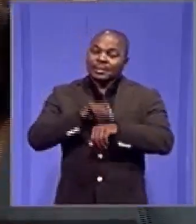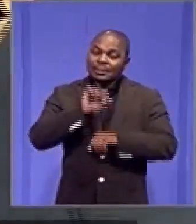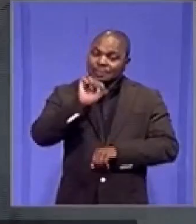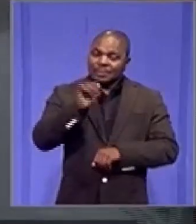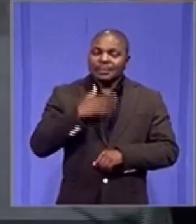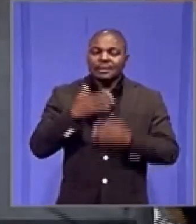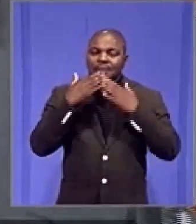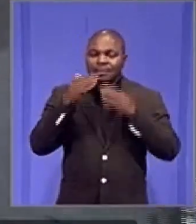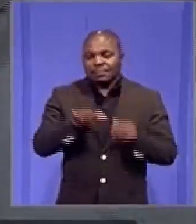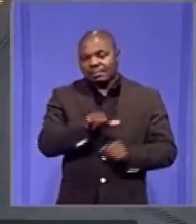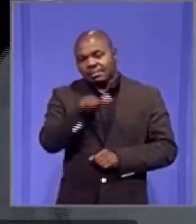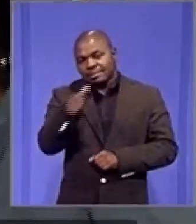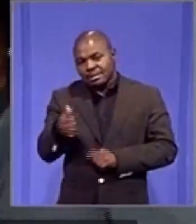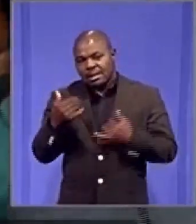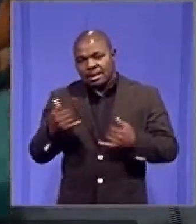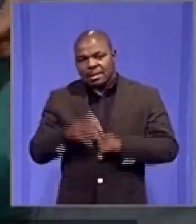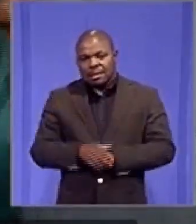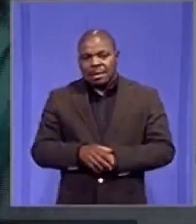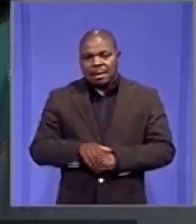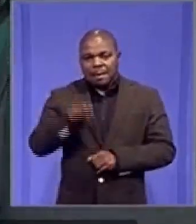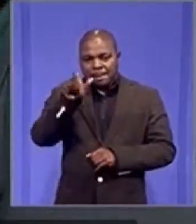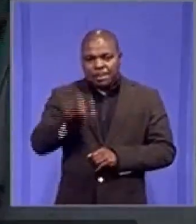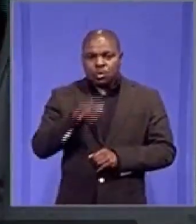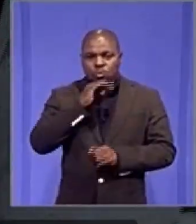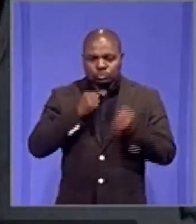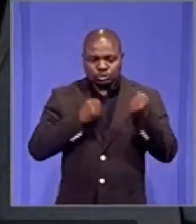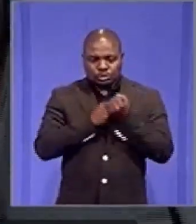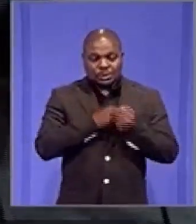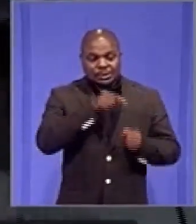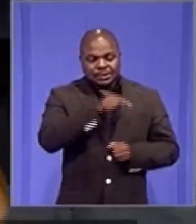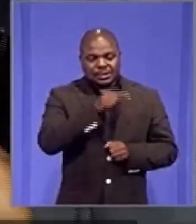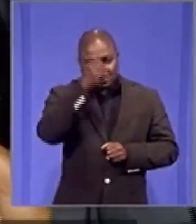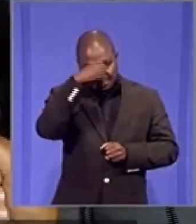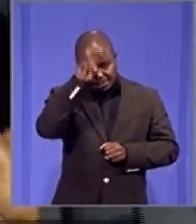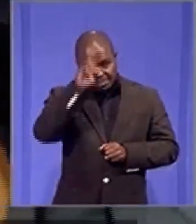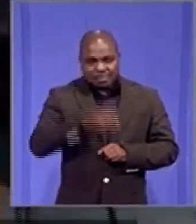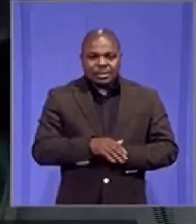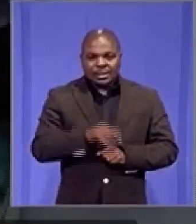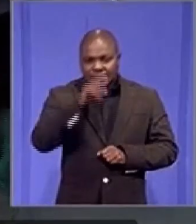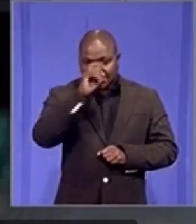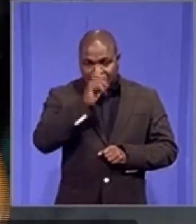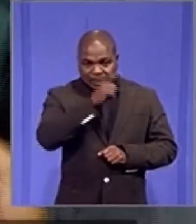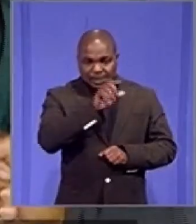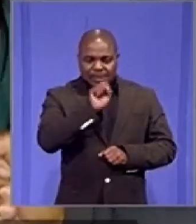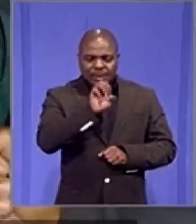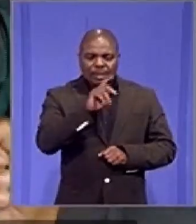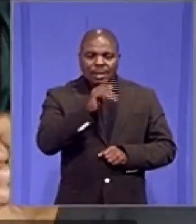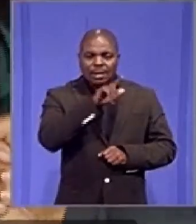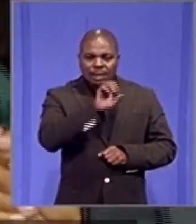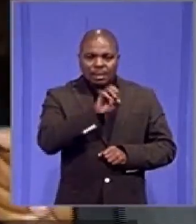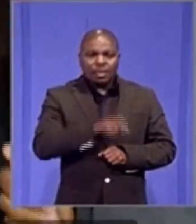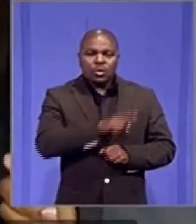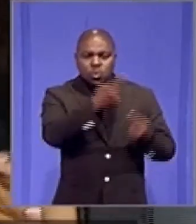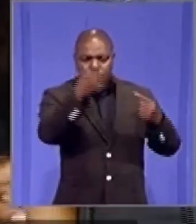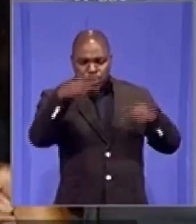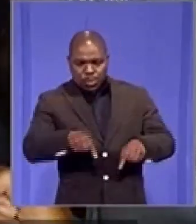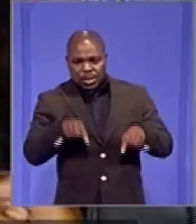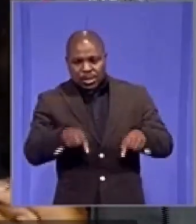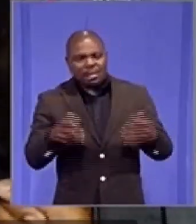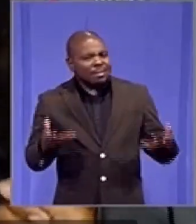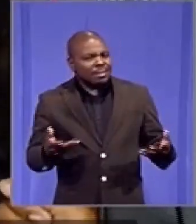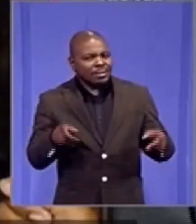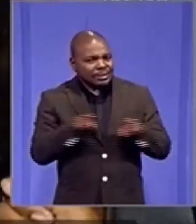re thabile ke tlile go bua gape le mongwe wa balatsedi ba di-Springbok ausi Segale. Re a bone o gorogile mo lefelong